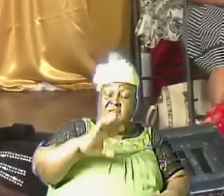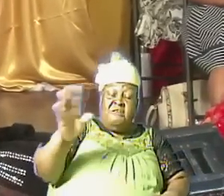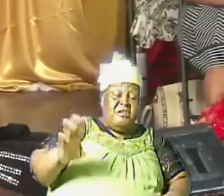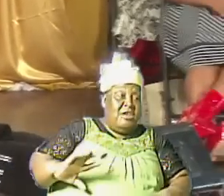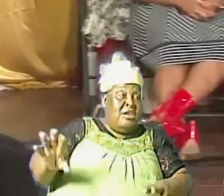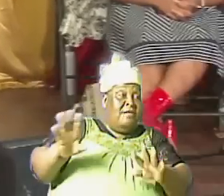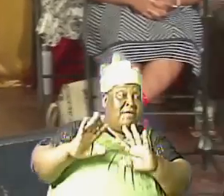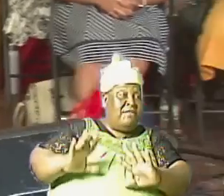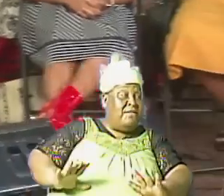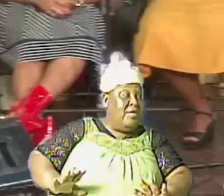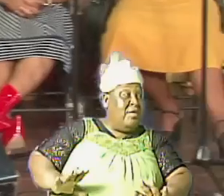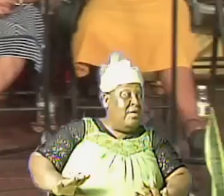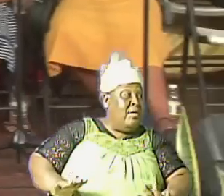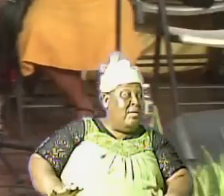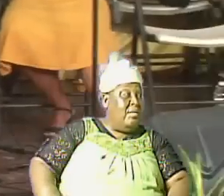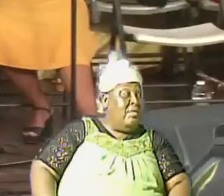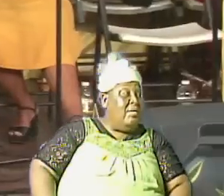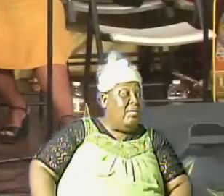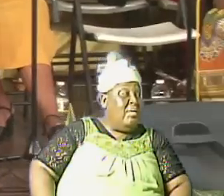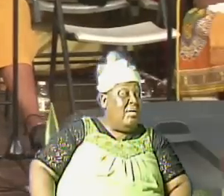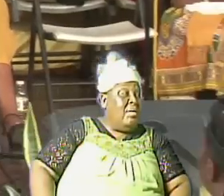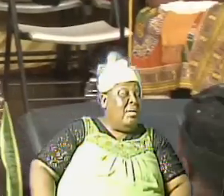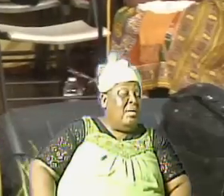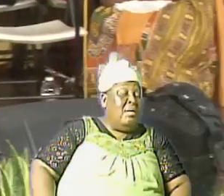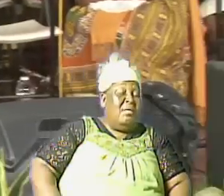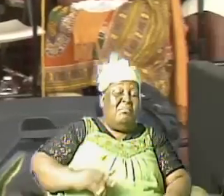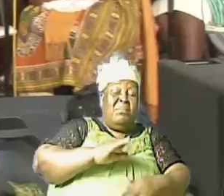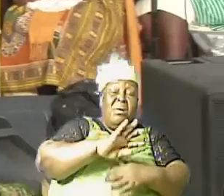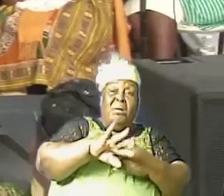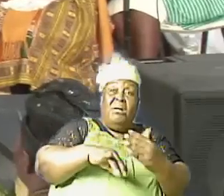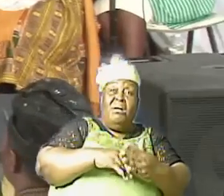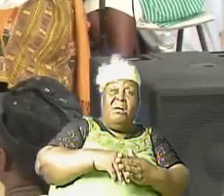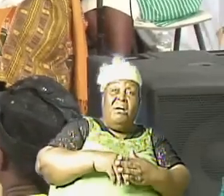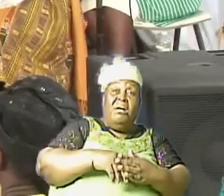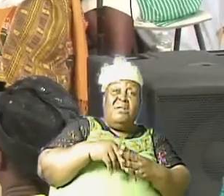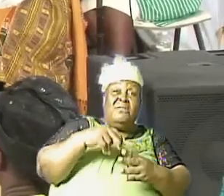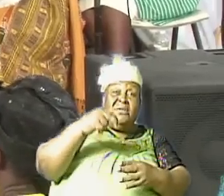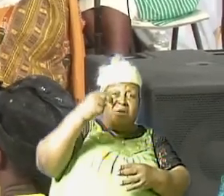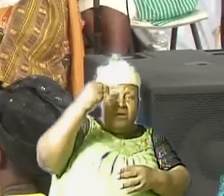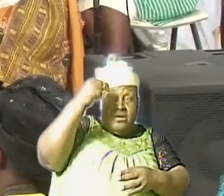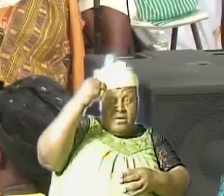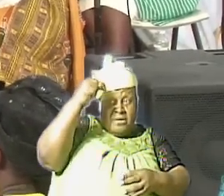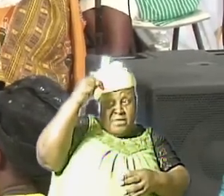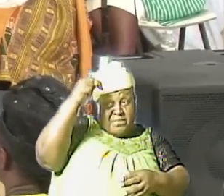Never feel it. My aroma mash up all the nerves.